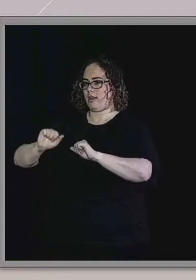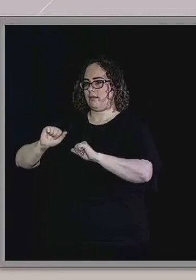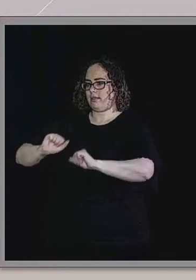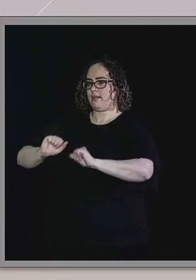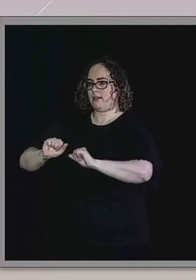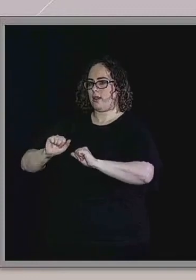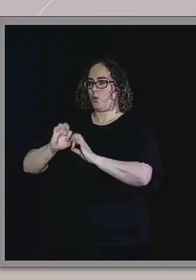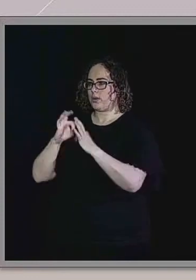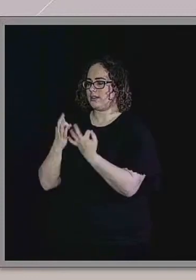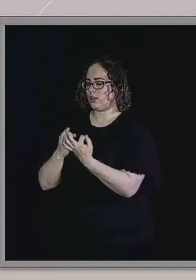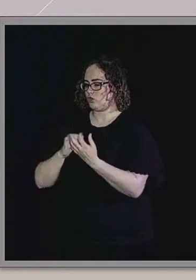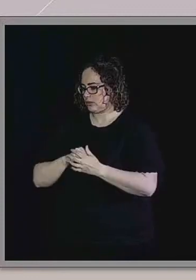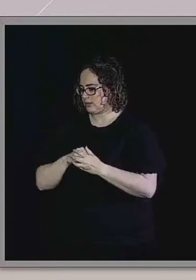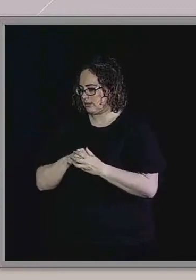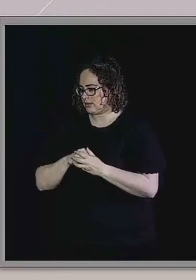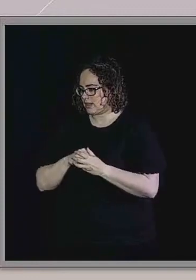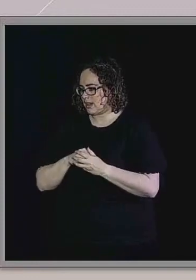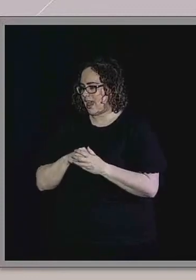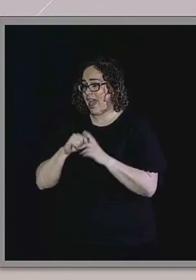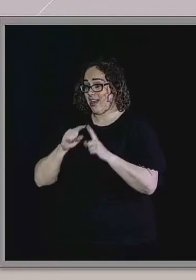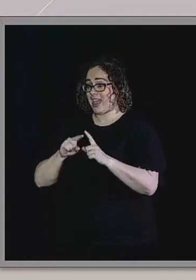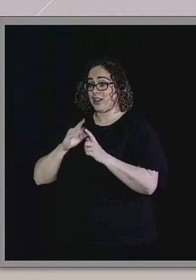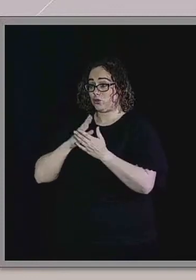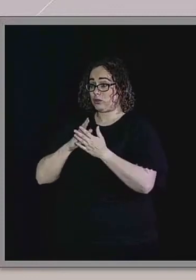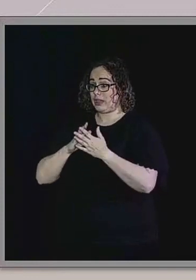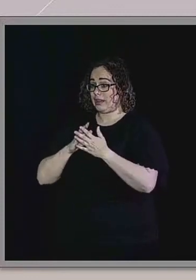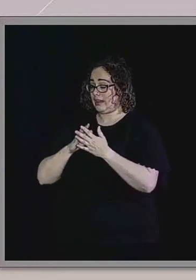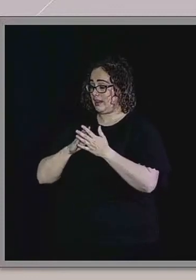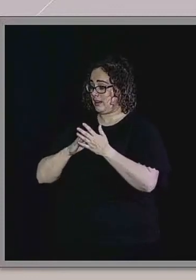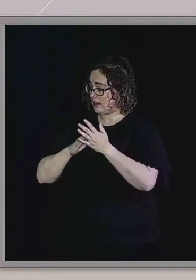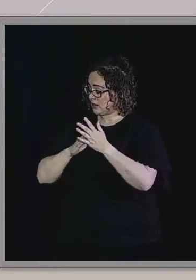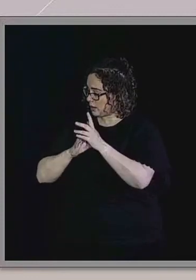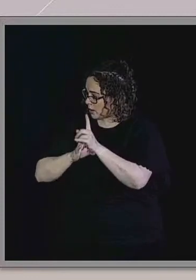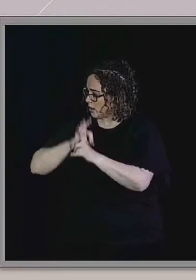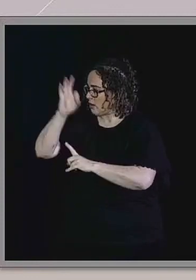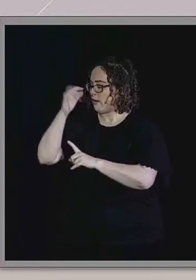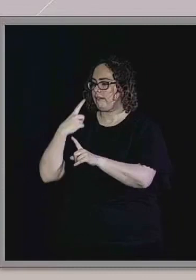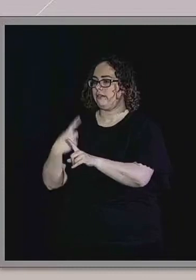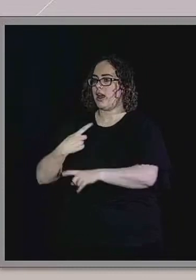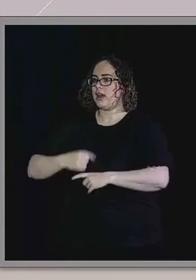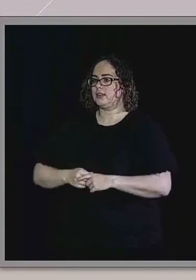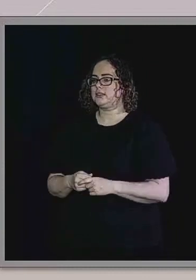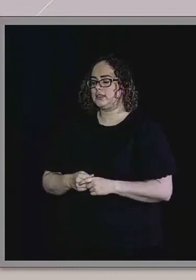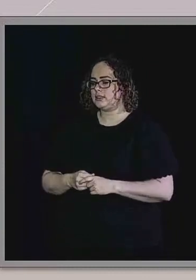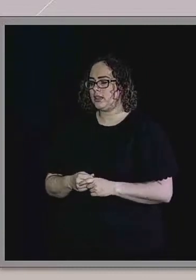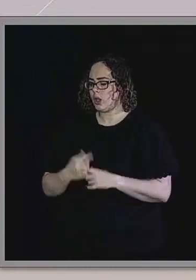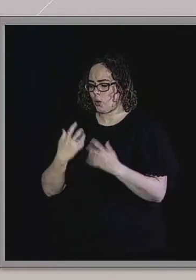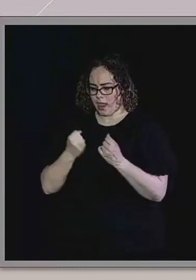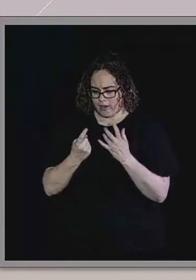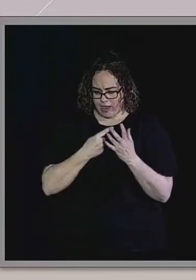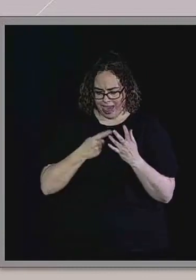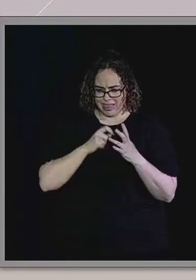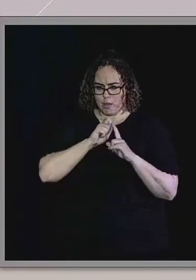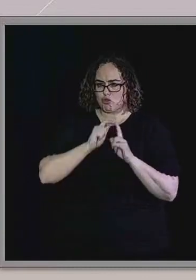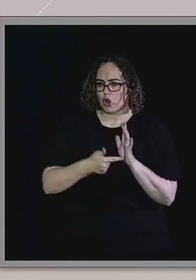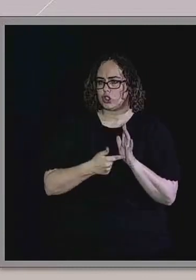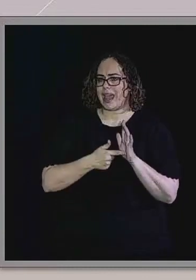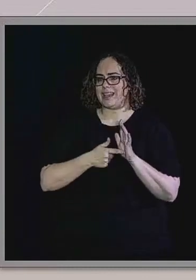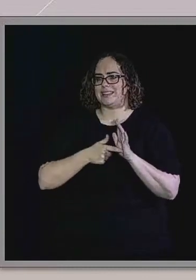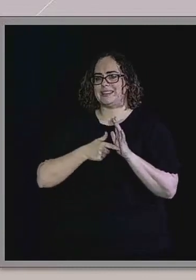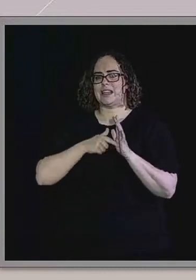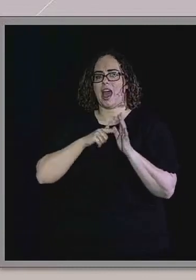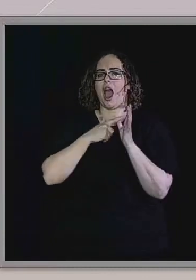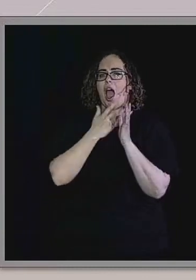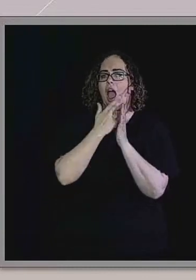going leaps and bounds as well. They're moving into other art projects with designing and selling more products